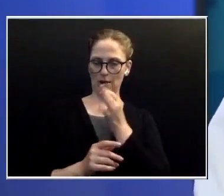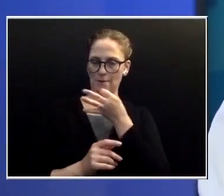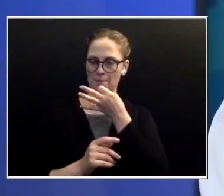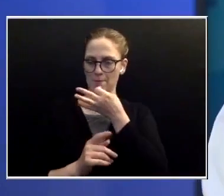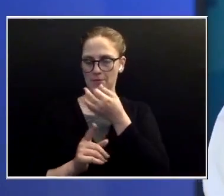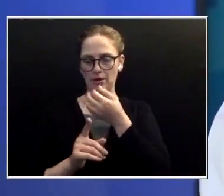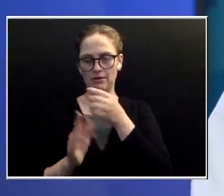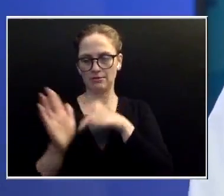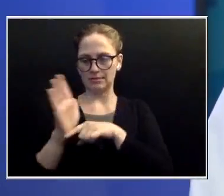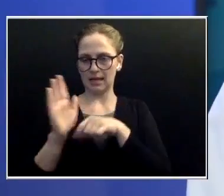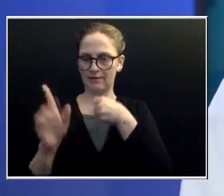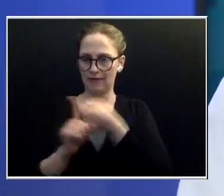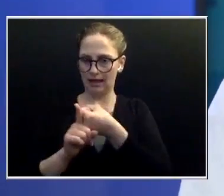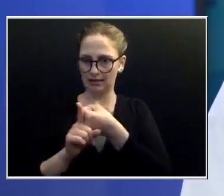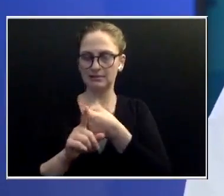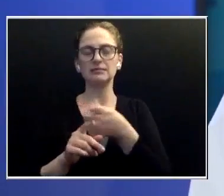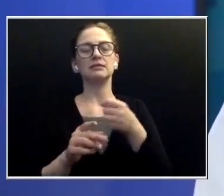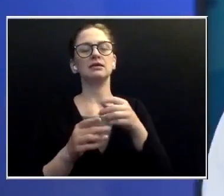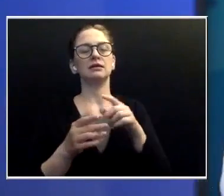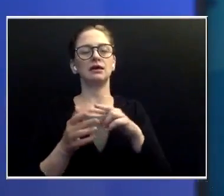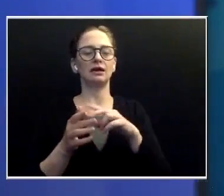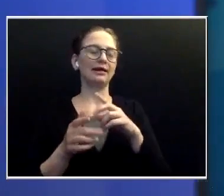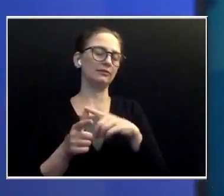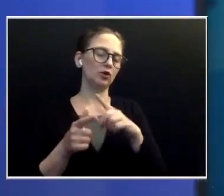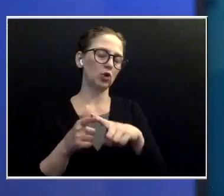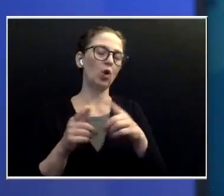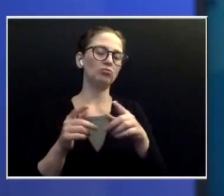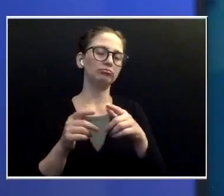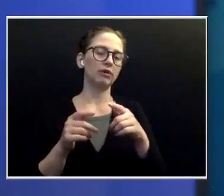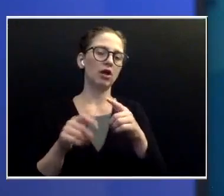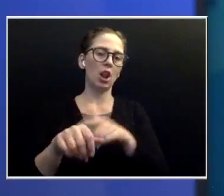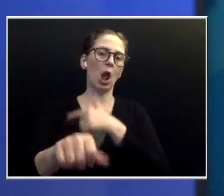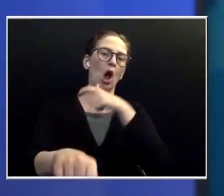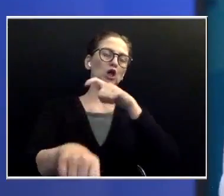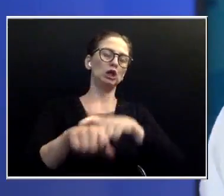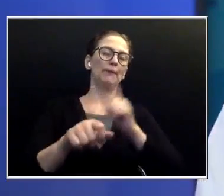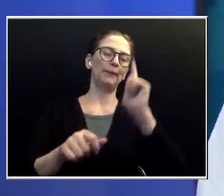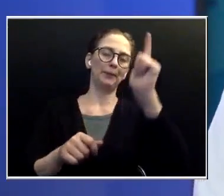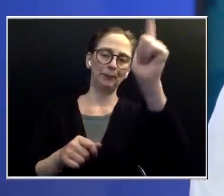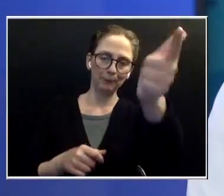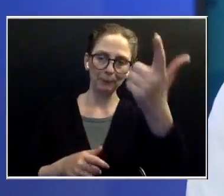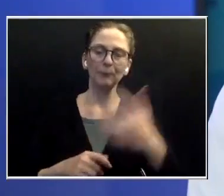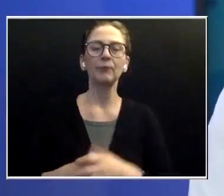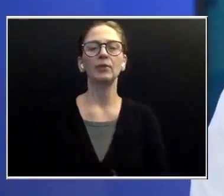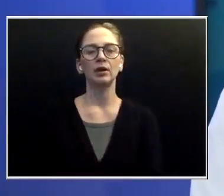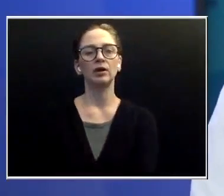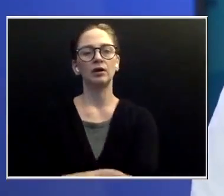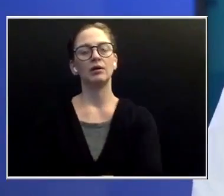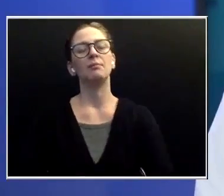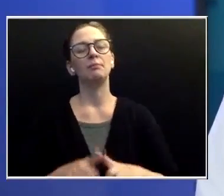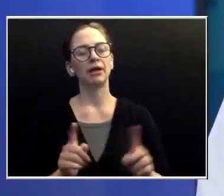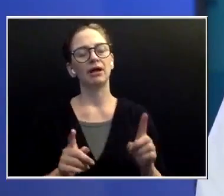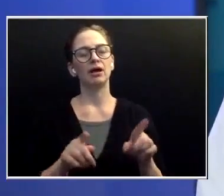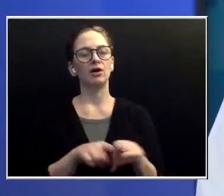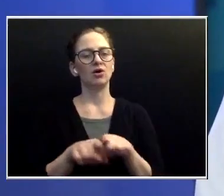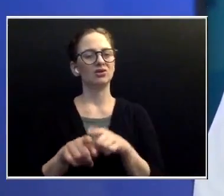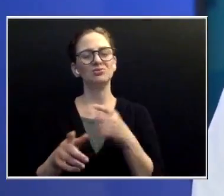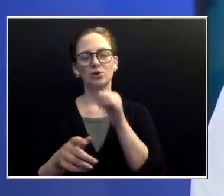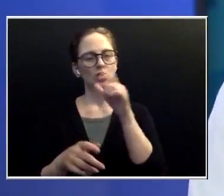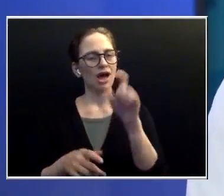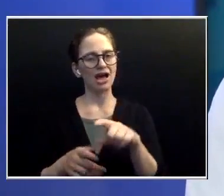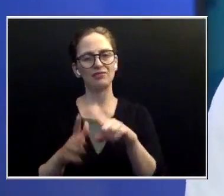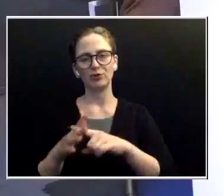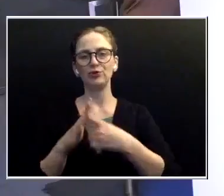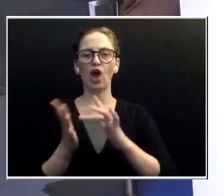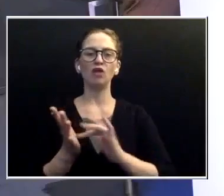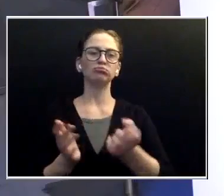as transplant patients, but again, we do not have to monitor them on the long term because we do not start them on any immunocompromising medications, and in that situation, we treat it as a drug.